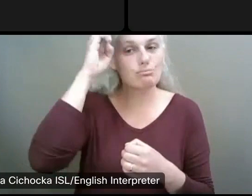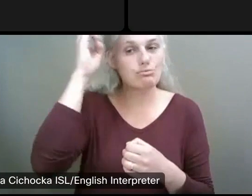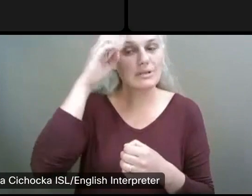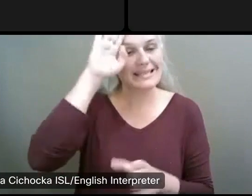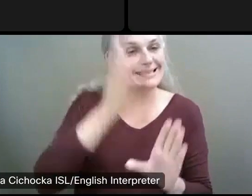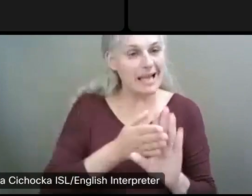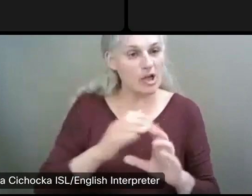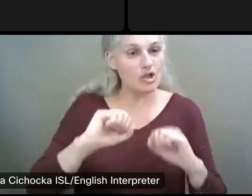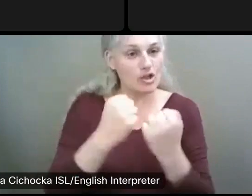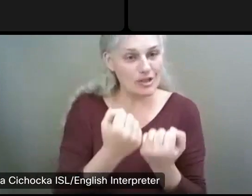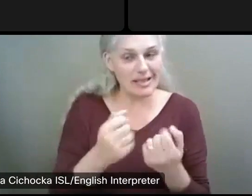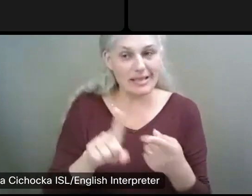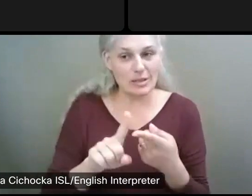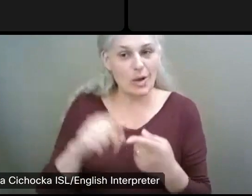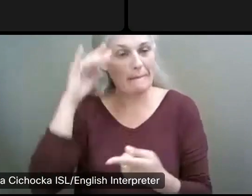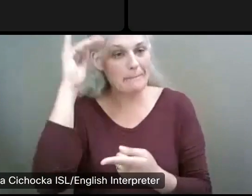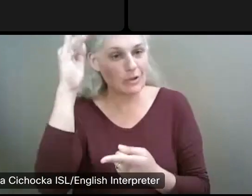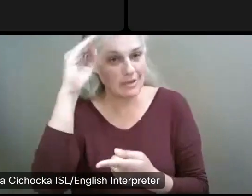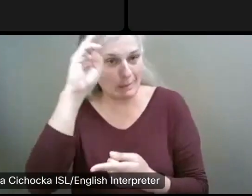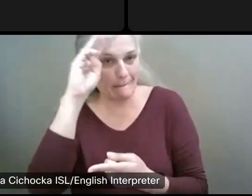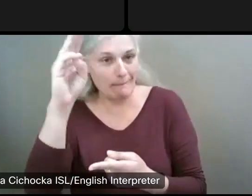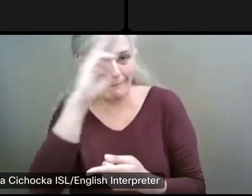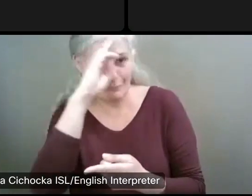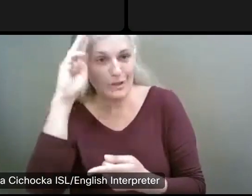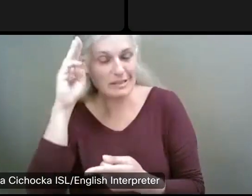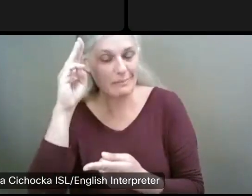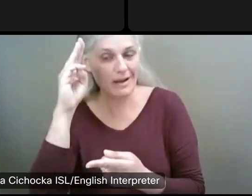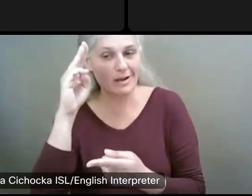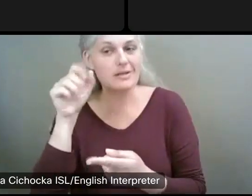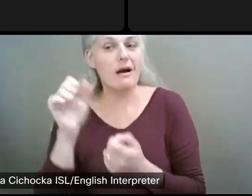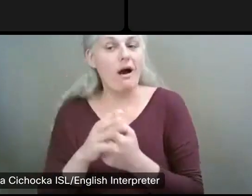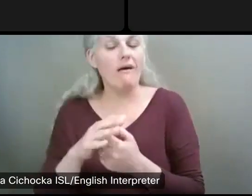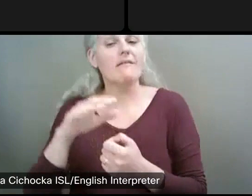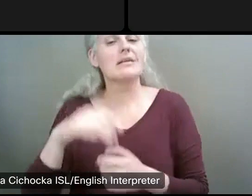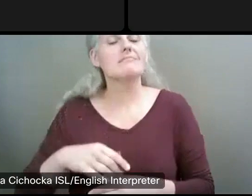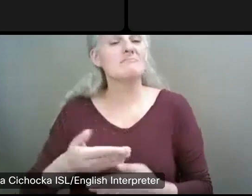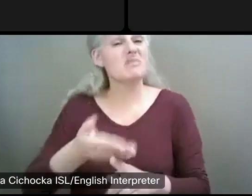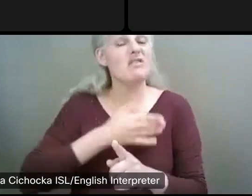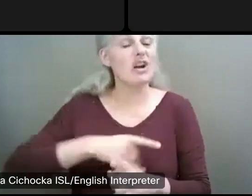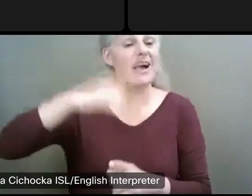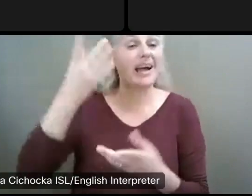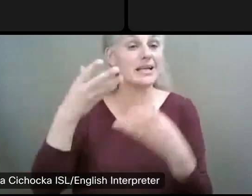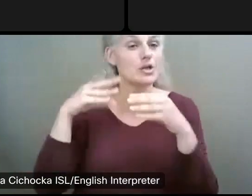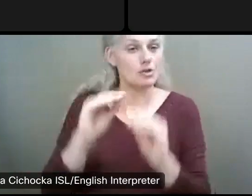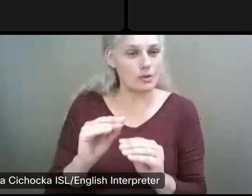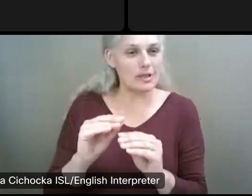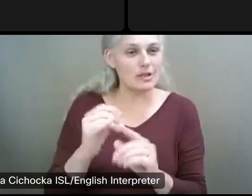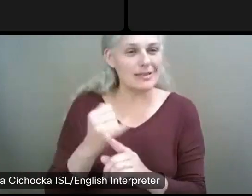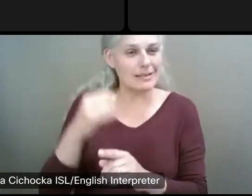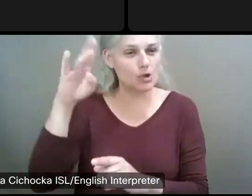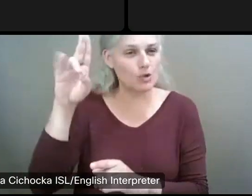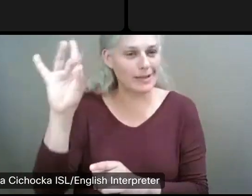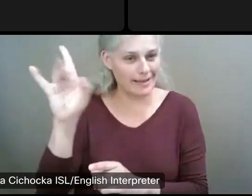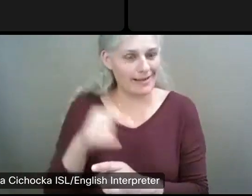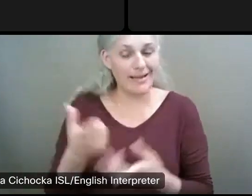Psychological Society and Principal Fellow of Advanced HE, so formerly the Higher Education Academy in the UK. She's chair